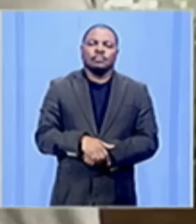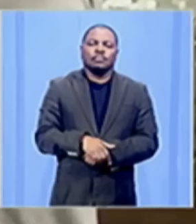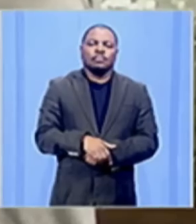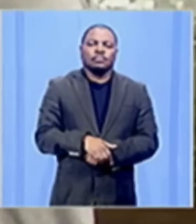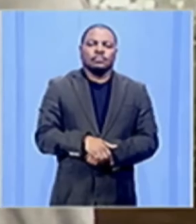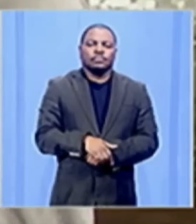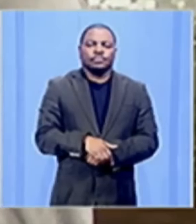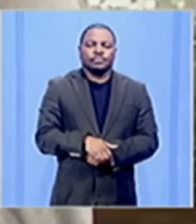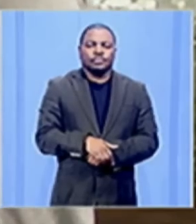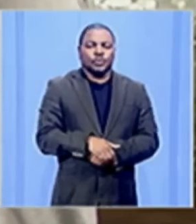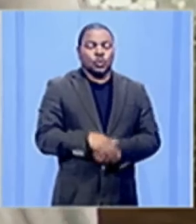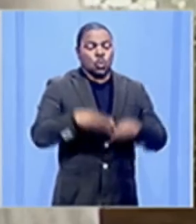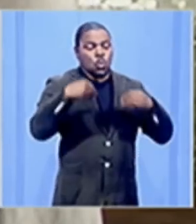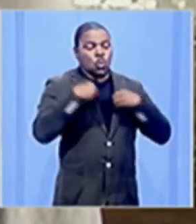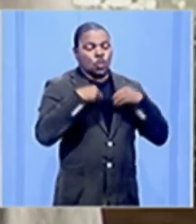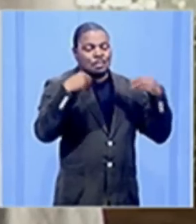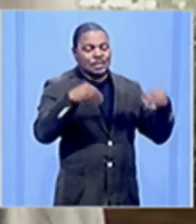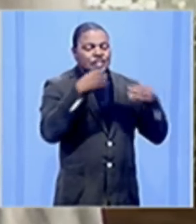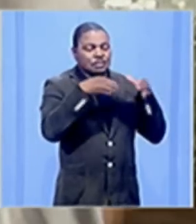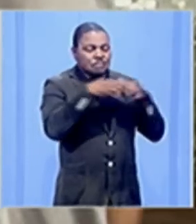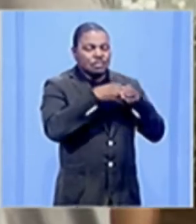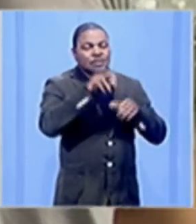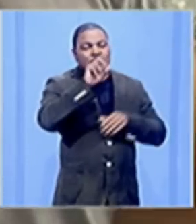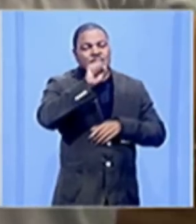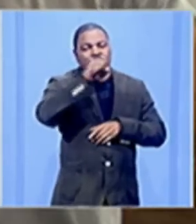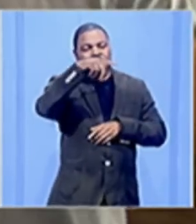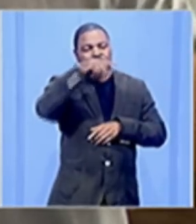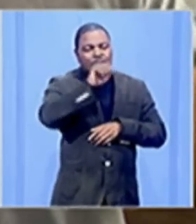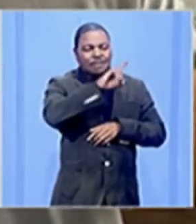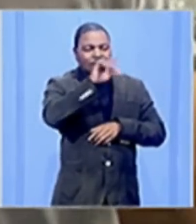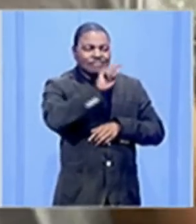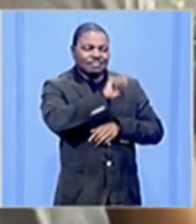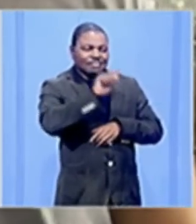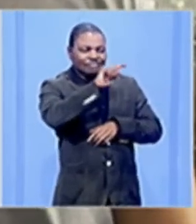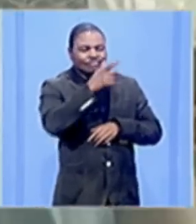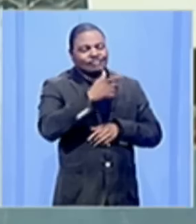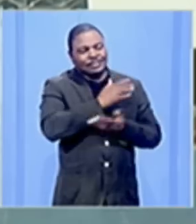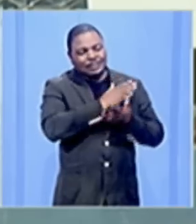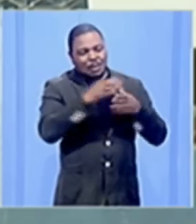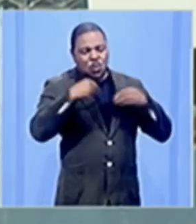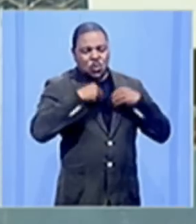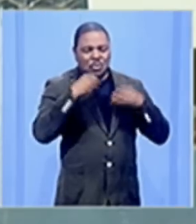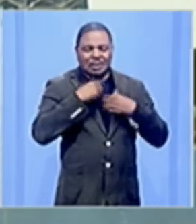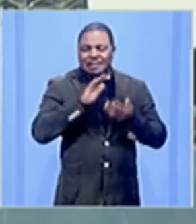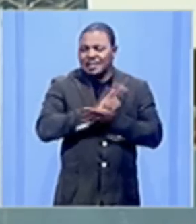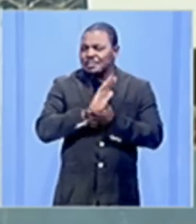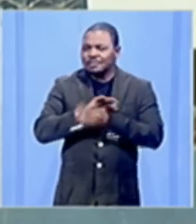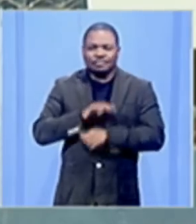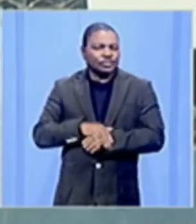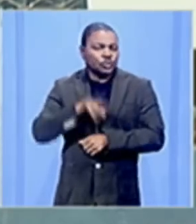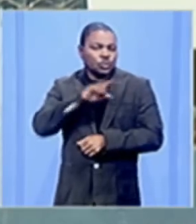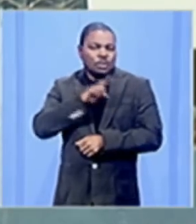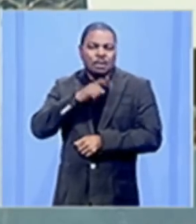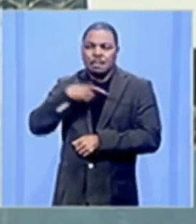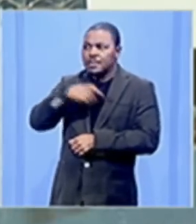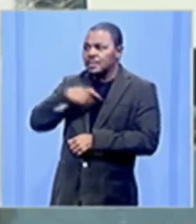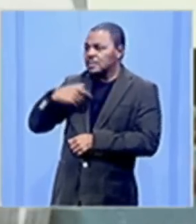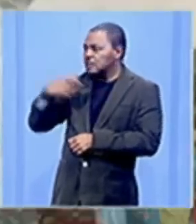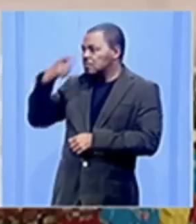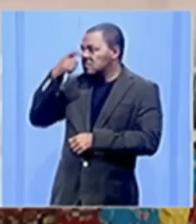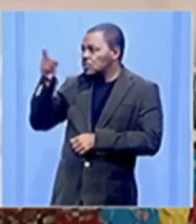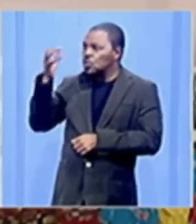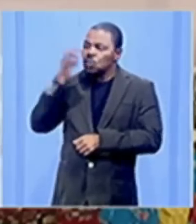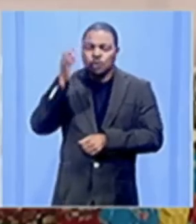Ba bangwe ba boragwebo ba di-spaza ba re ga ba leswe diwela ke nako yo mopresidente Ramaphosa a ba file go yona go ngwadisha dikgwebo tša bona mo matšatšing